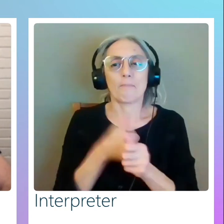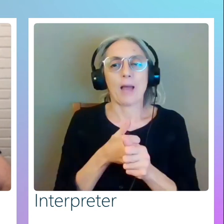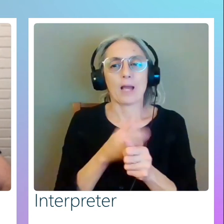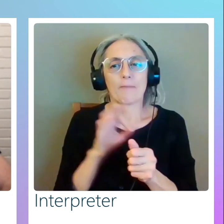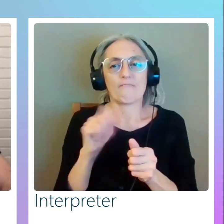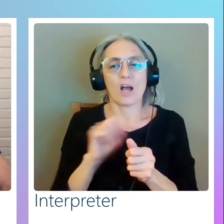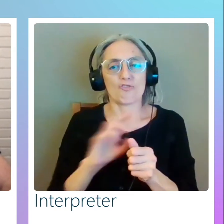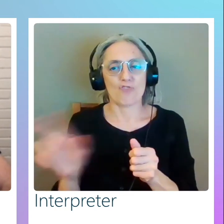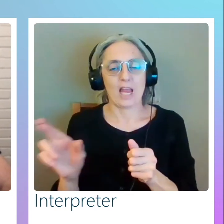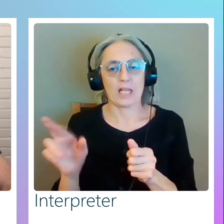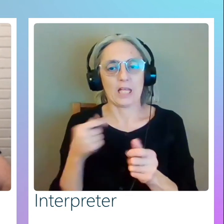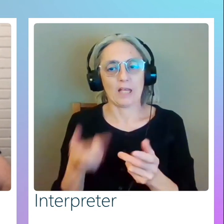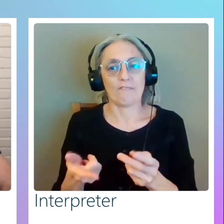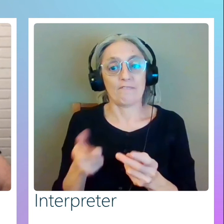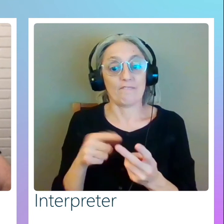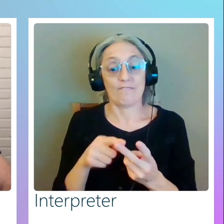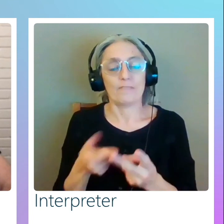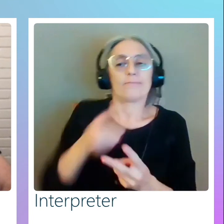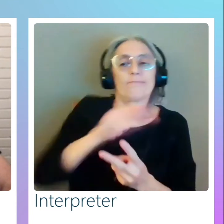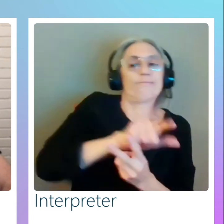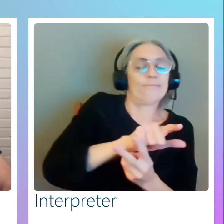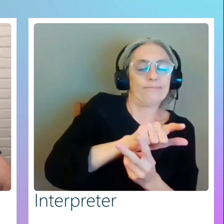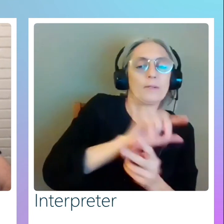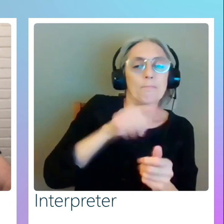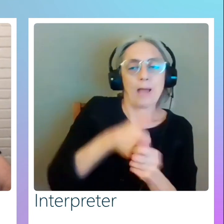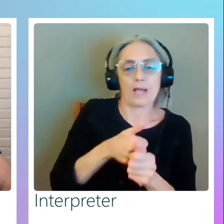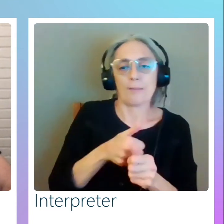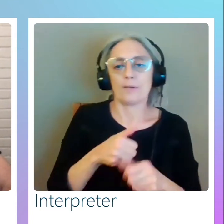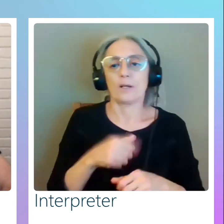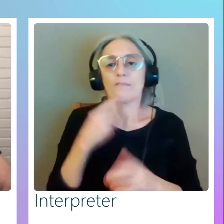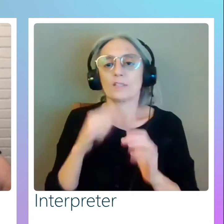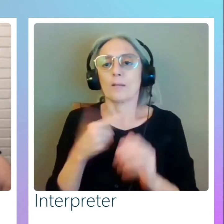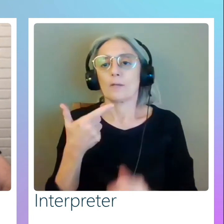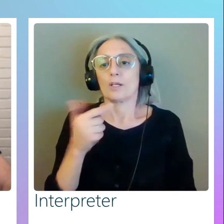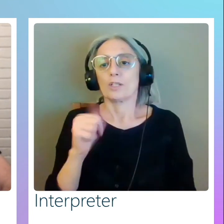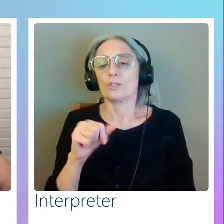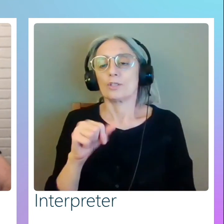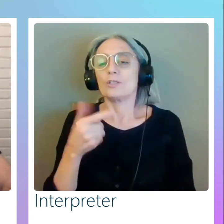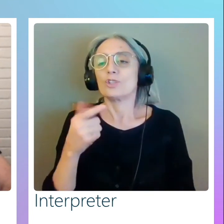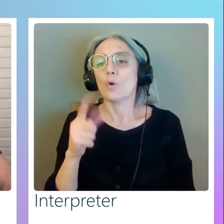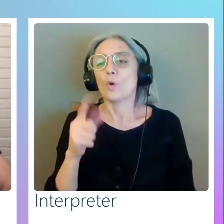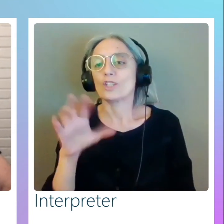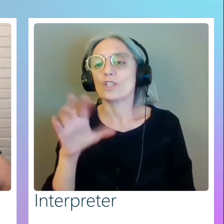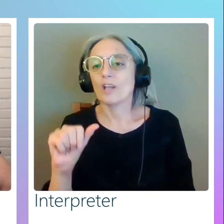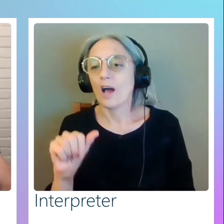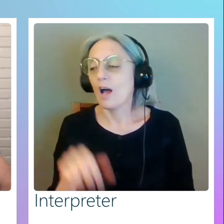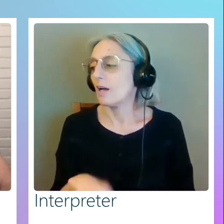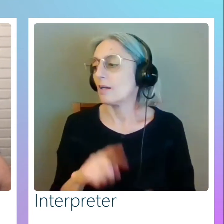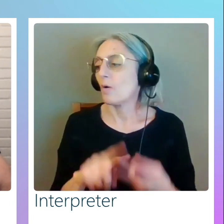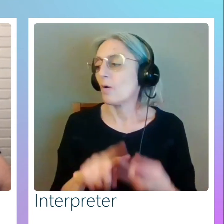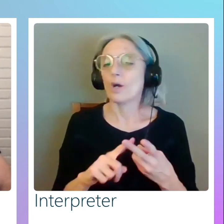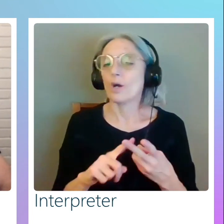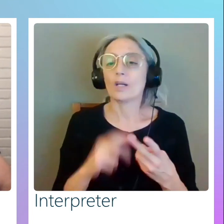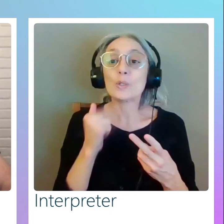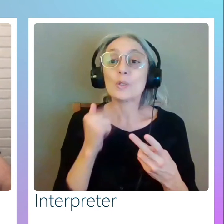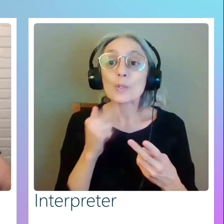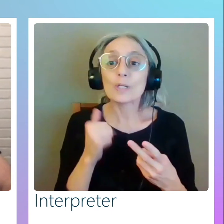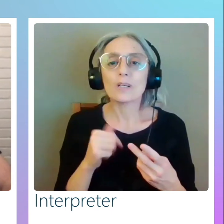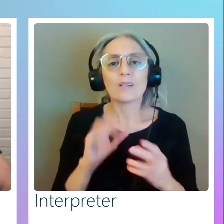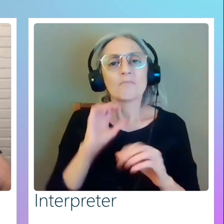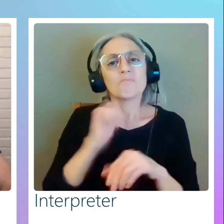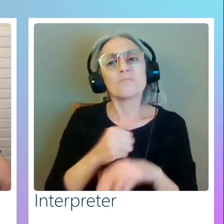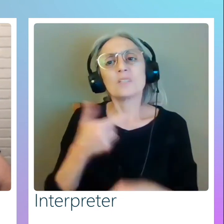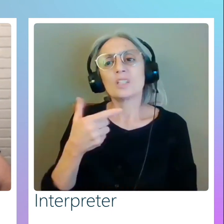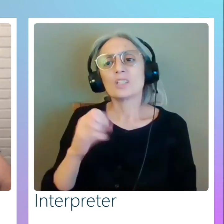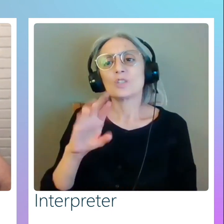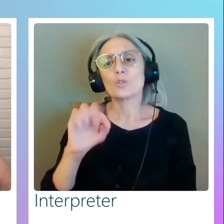in case. So if you're going to do a Georgia, if you're going to do something really cute, have a Georgia, but make sure